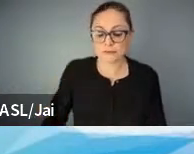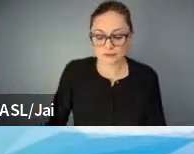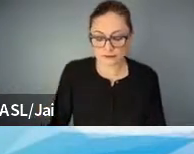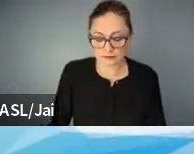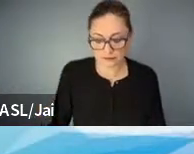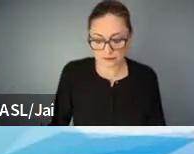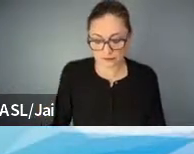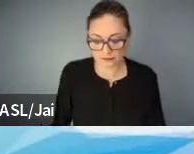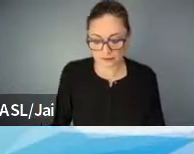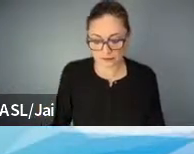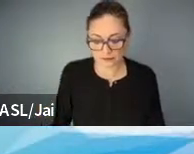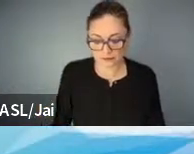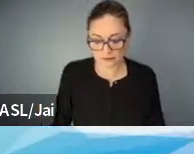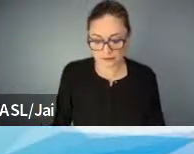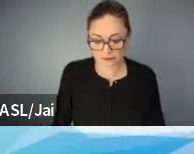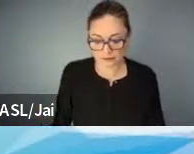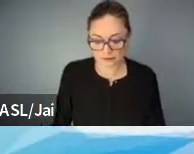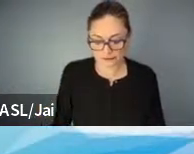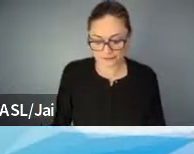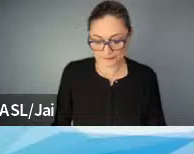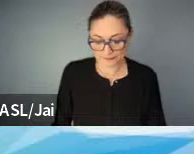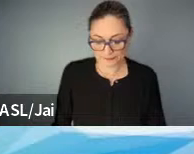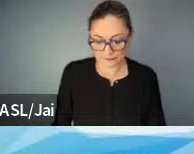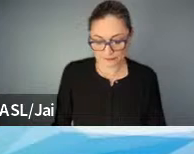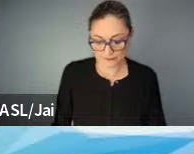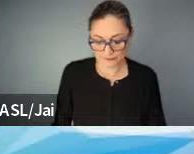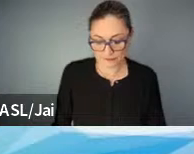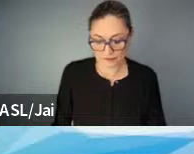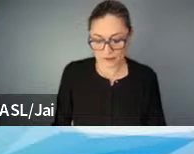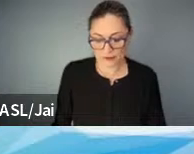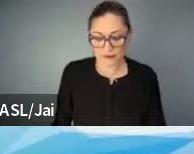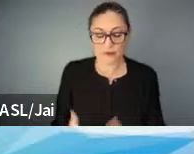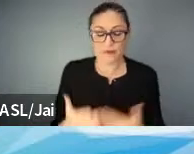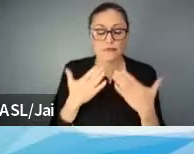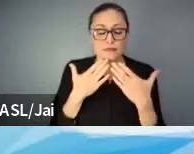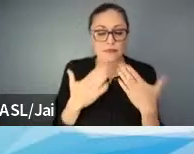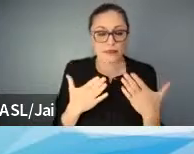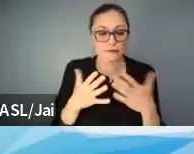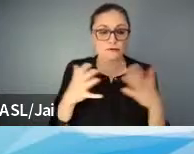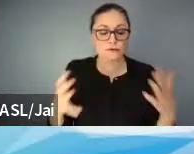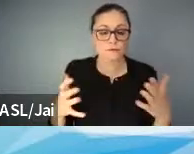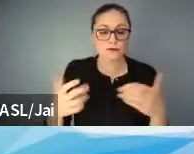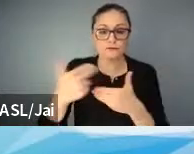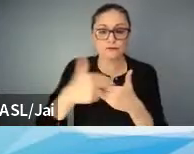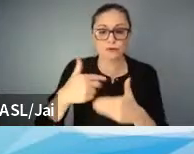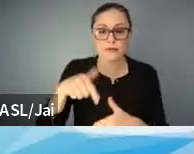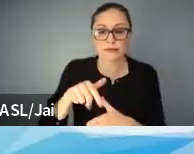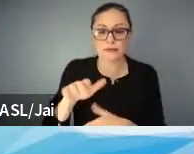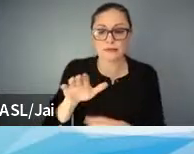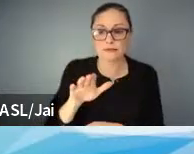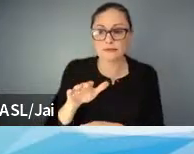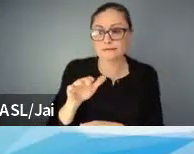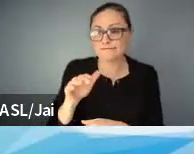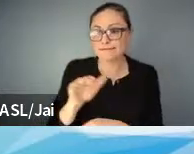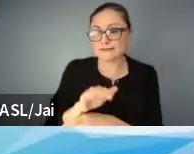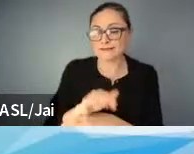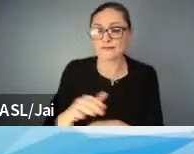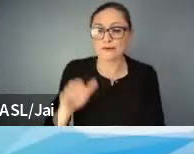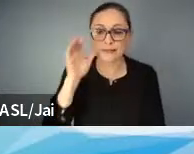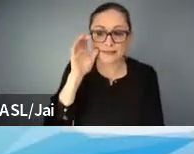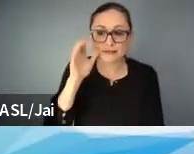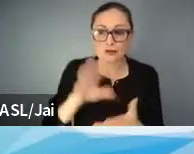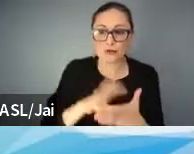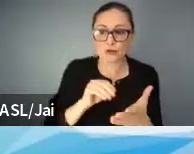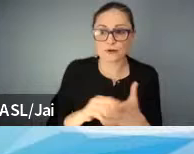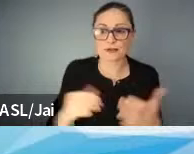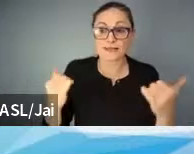Thanks, Rebecca. Hi, everyone. Thanks so much for joining us this evening and for listening and learning. Now